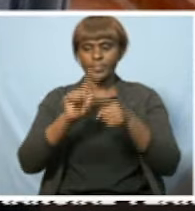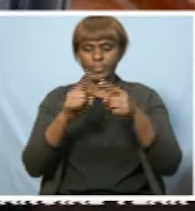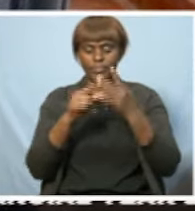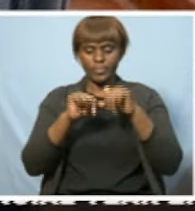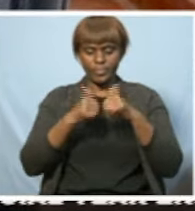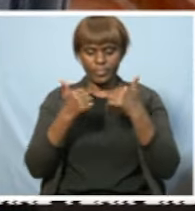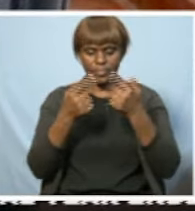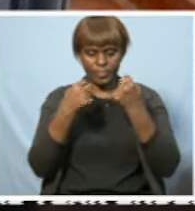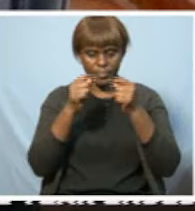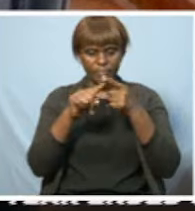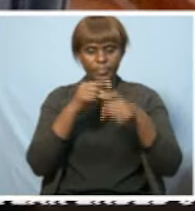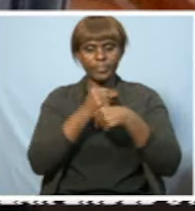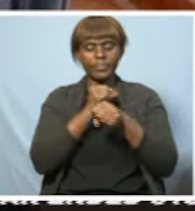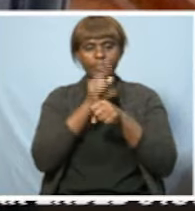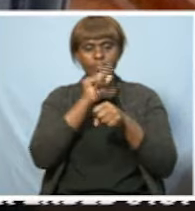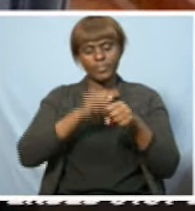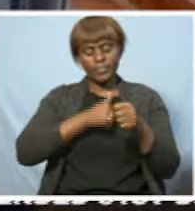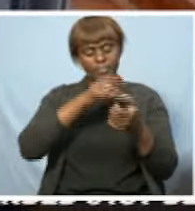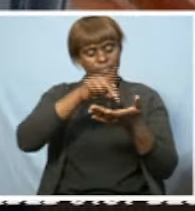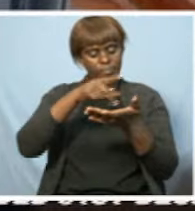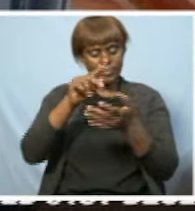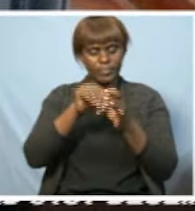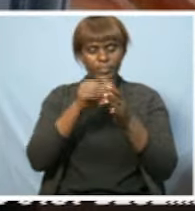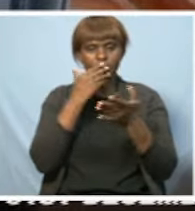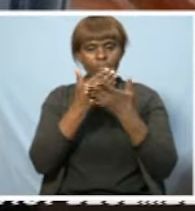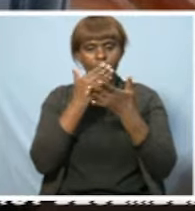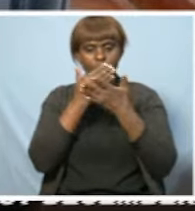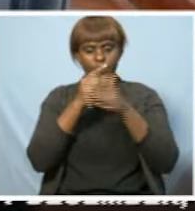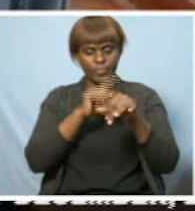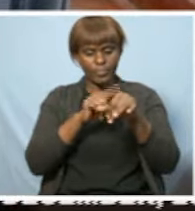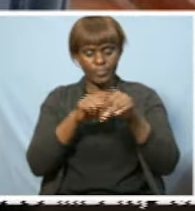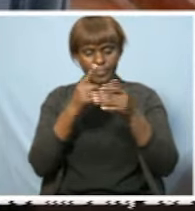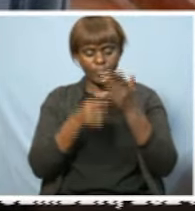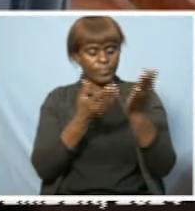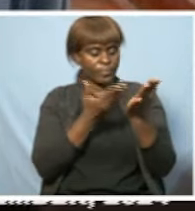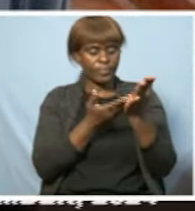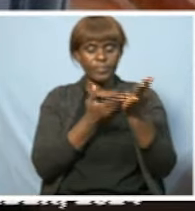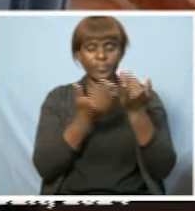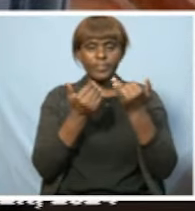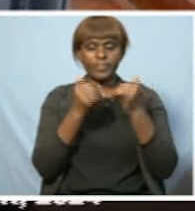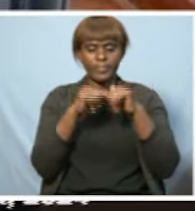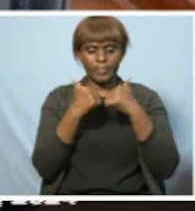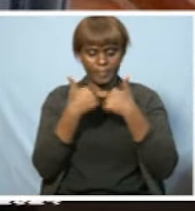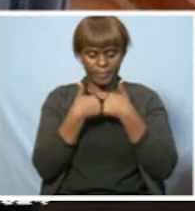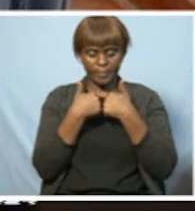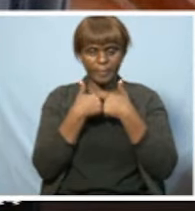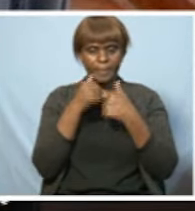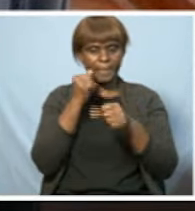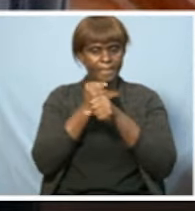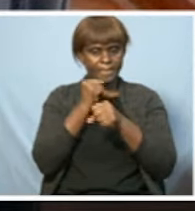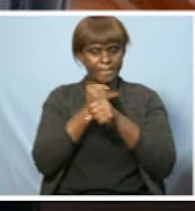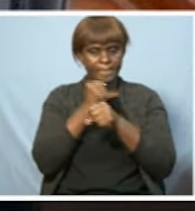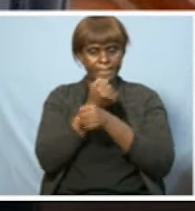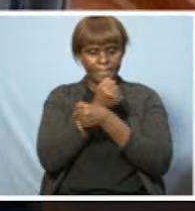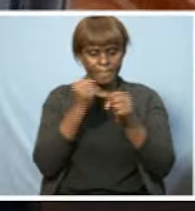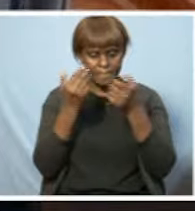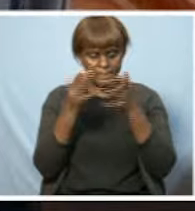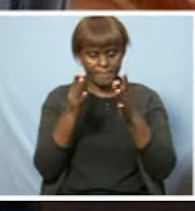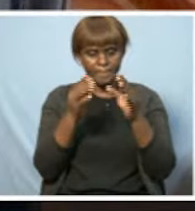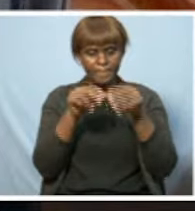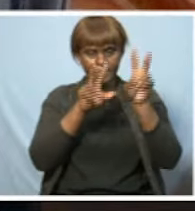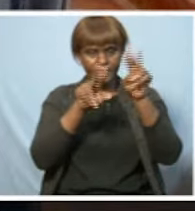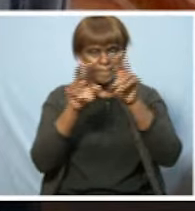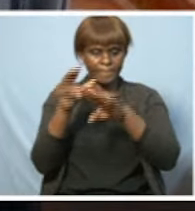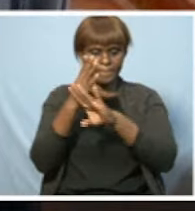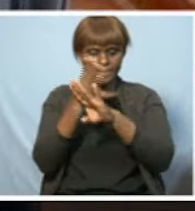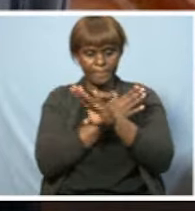endeavor to make sure that we pay in good time. What is here is that we had done an inspection prior to